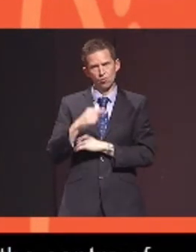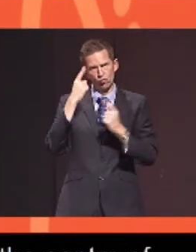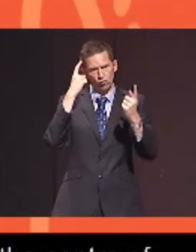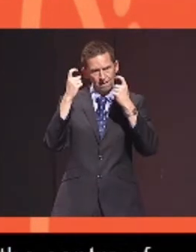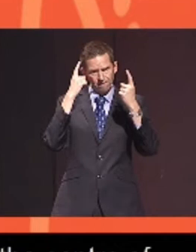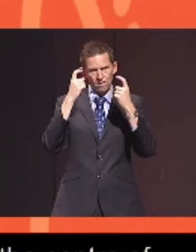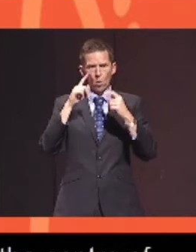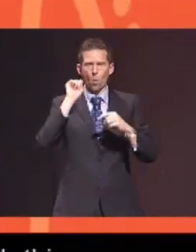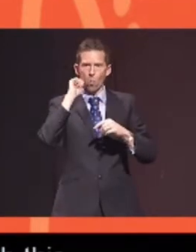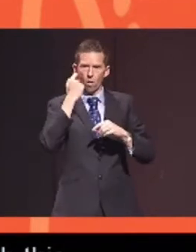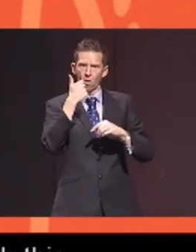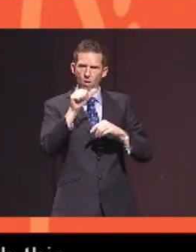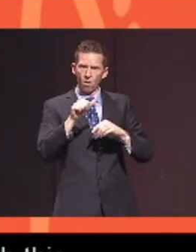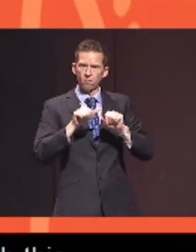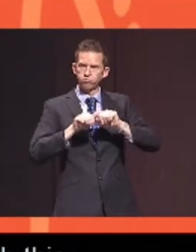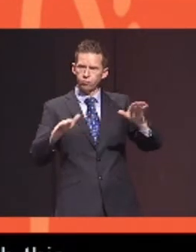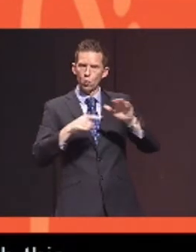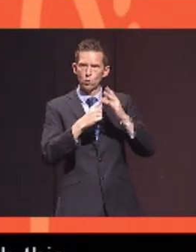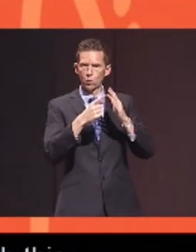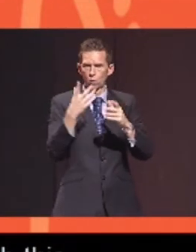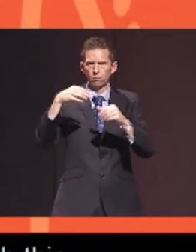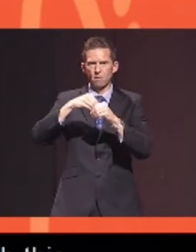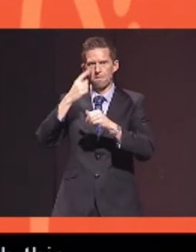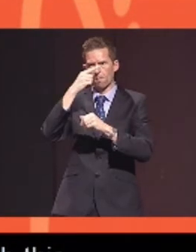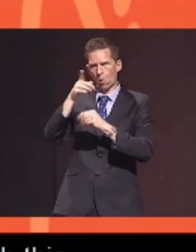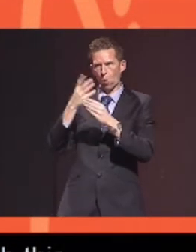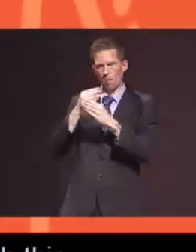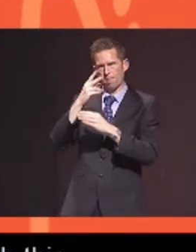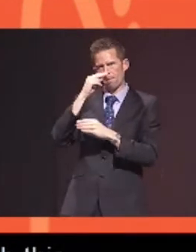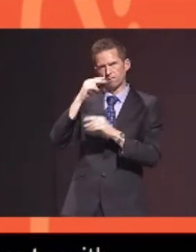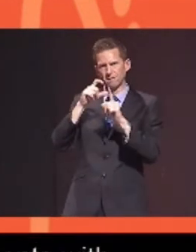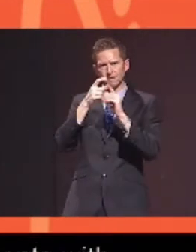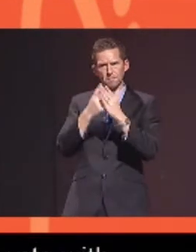reach out to and include adolescents with disabilities.